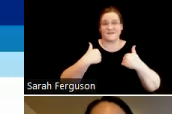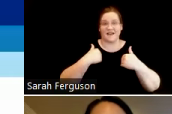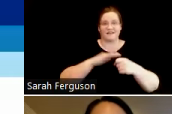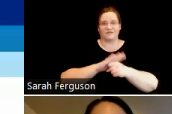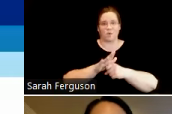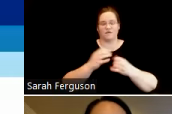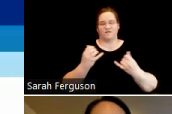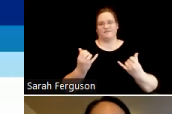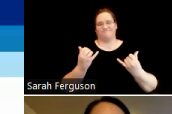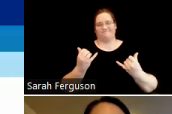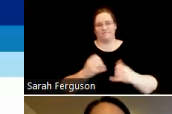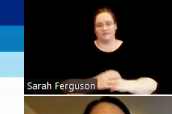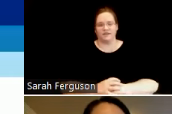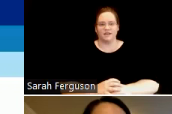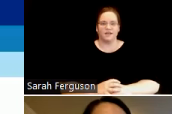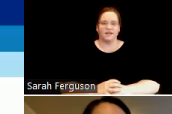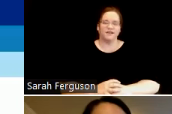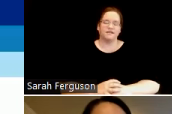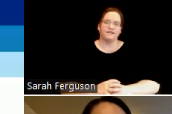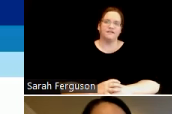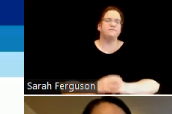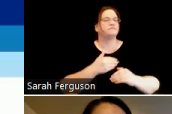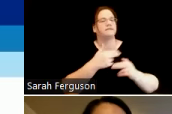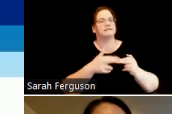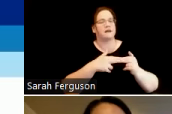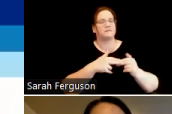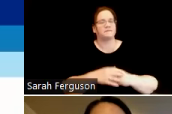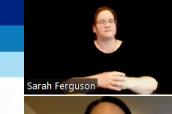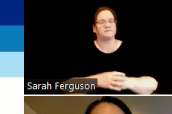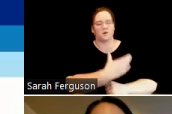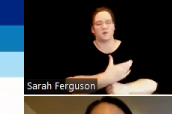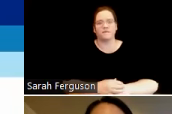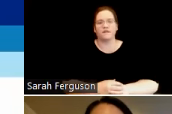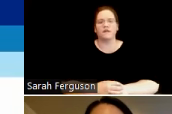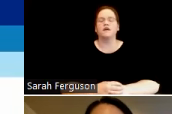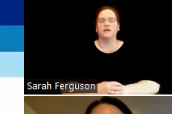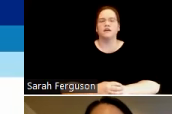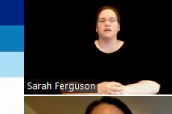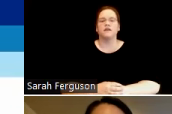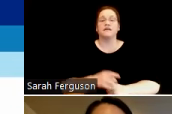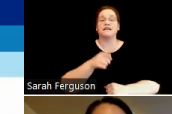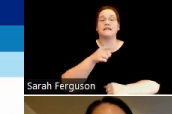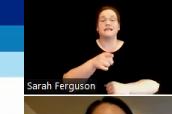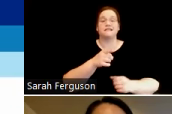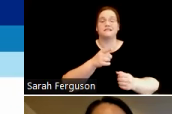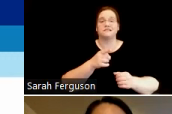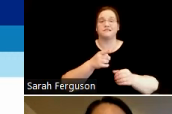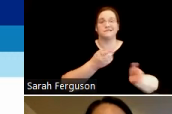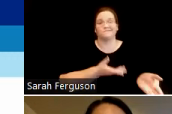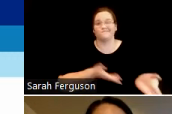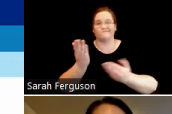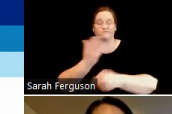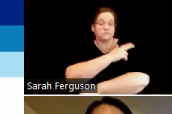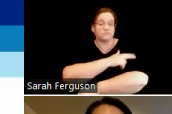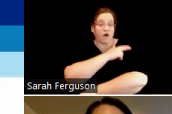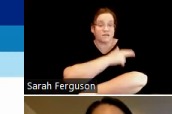point. So next slide, Stephanie, thank you. This is hospitalizations. The yellow bar